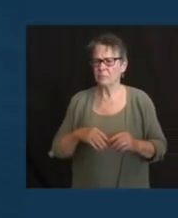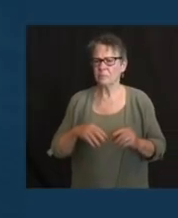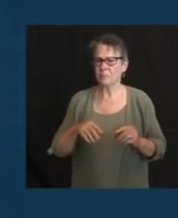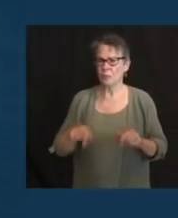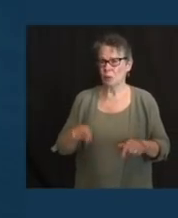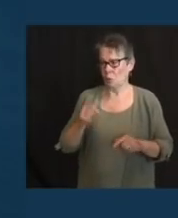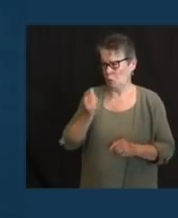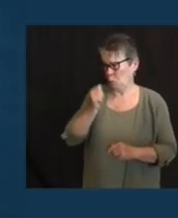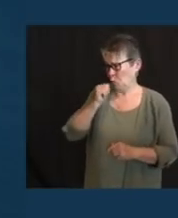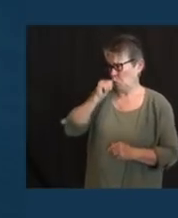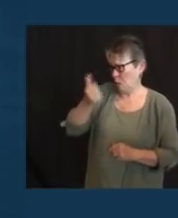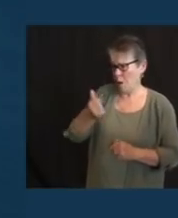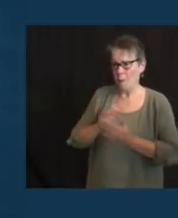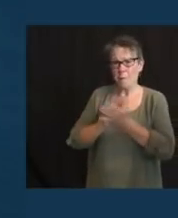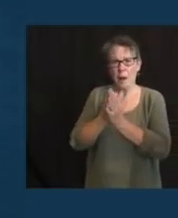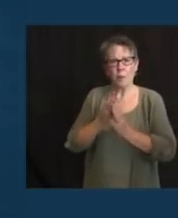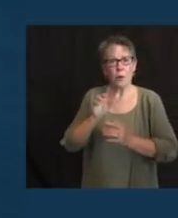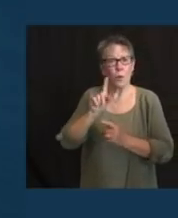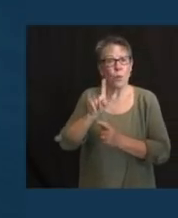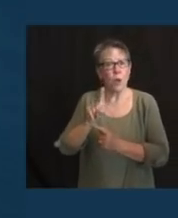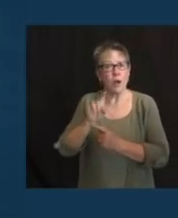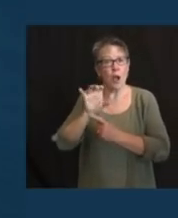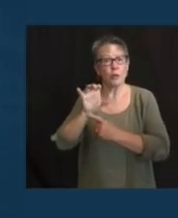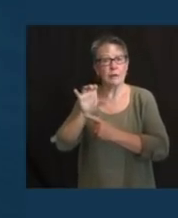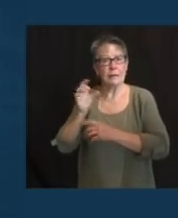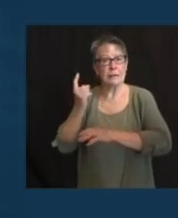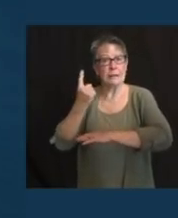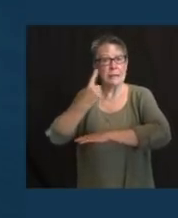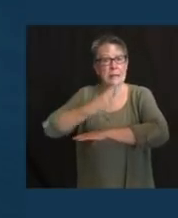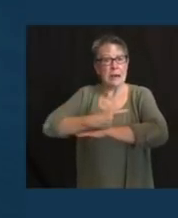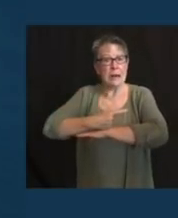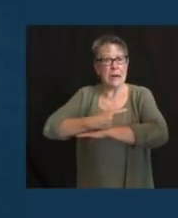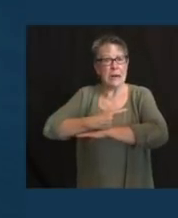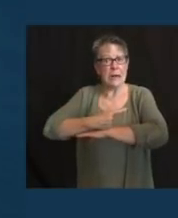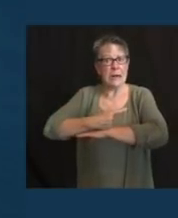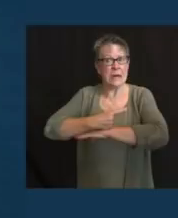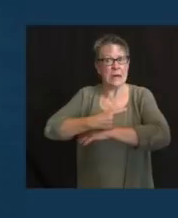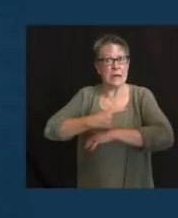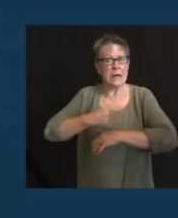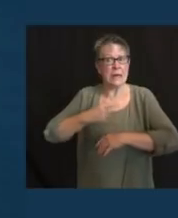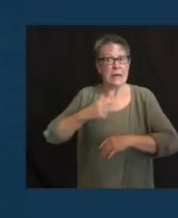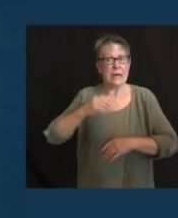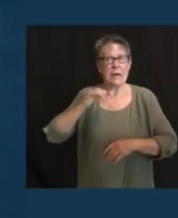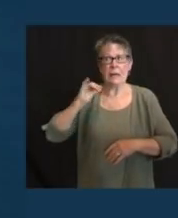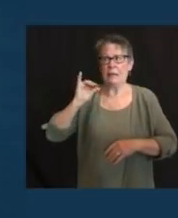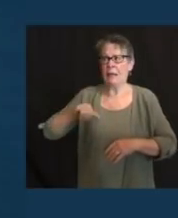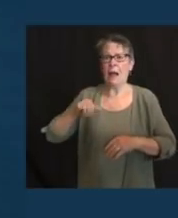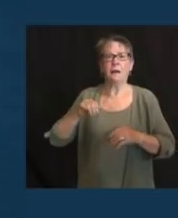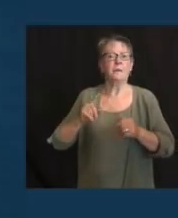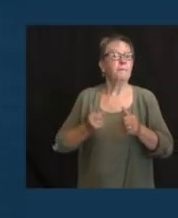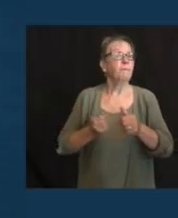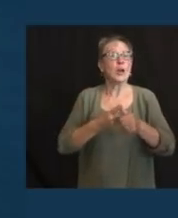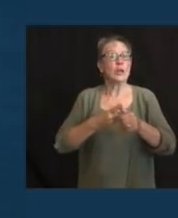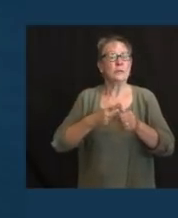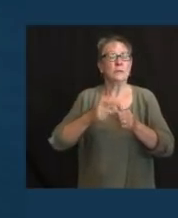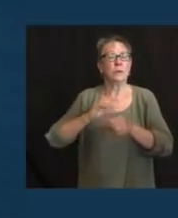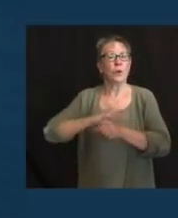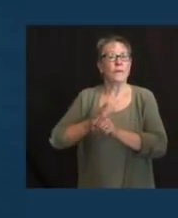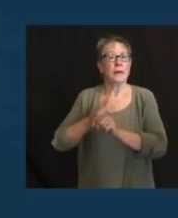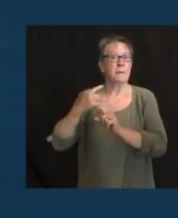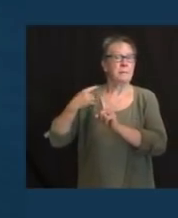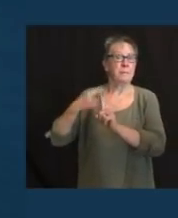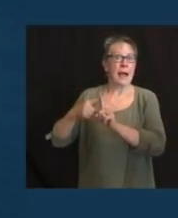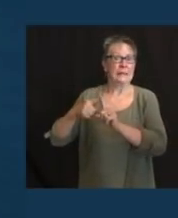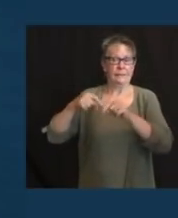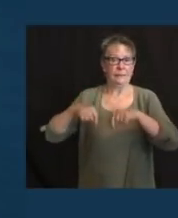world, have been turned upside down. Let's keep doing all we can to put it right again and to move forward on